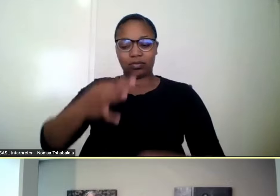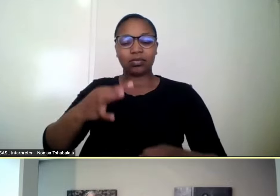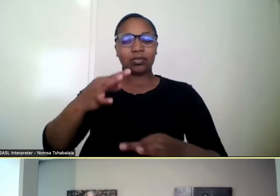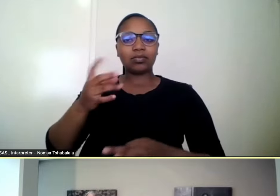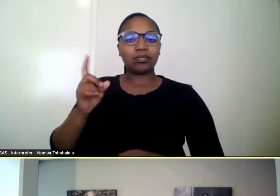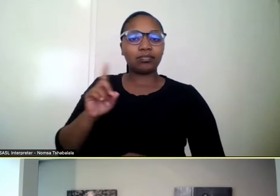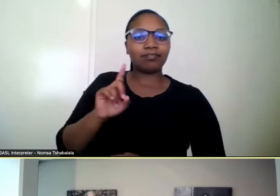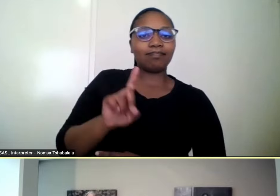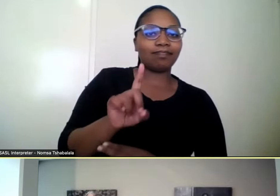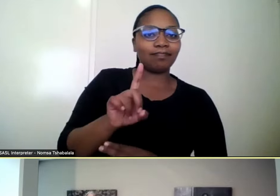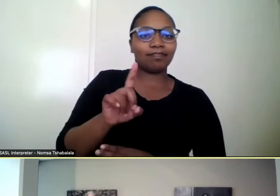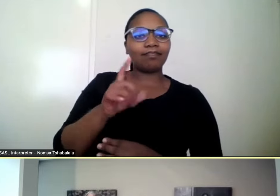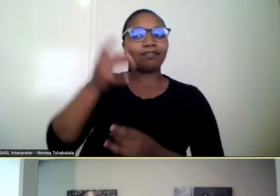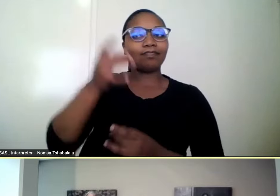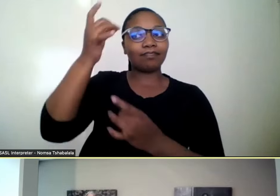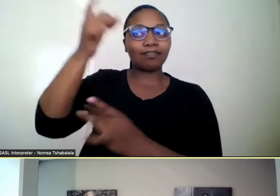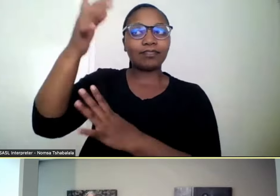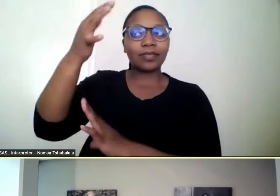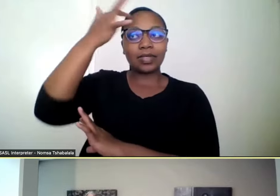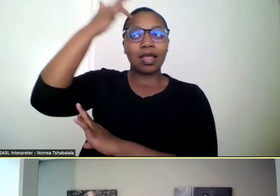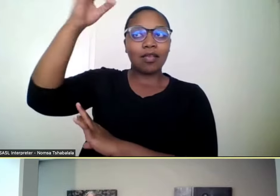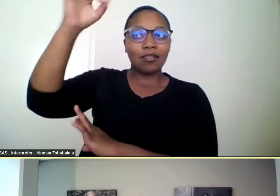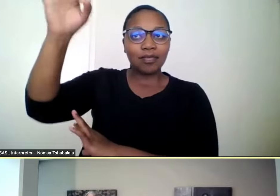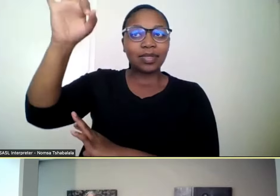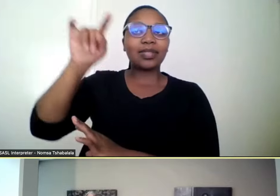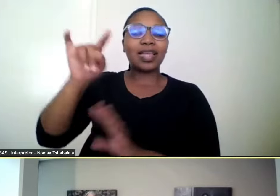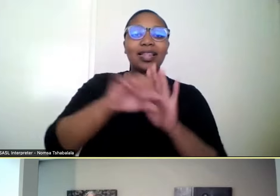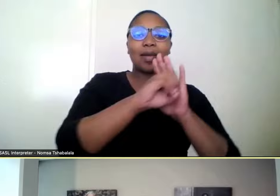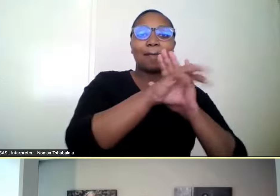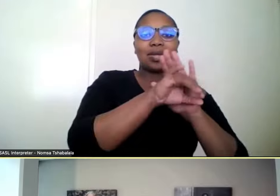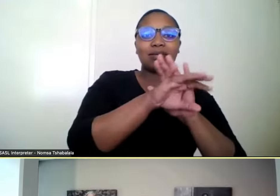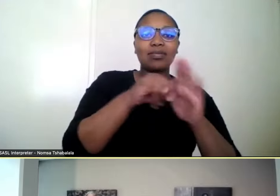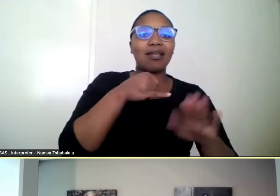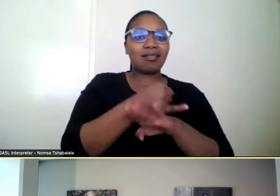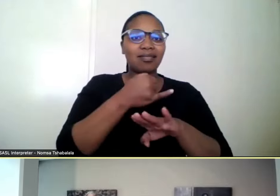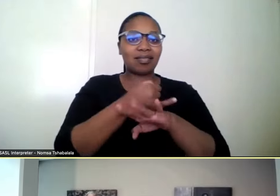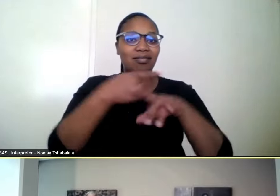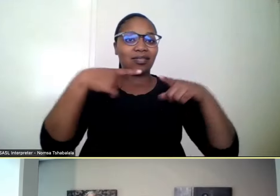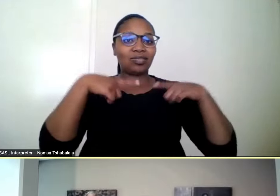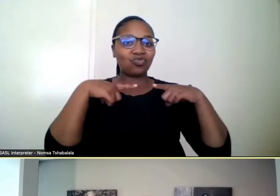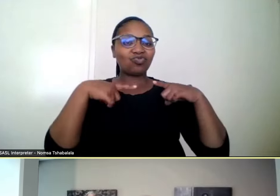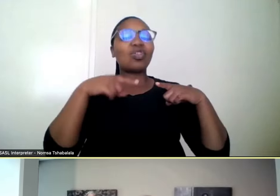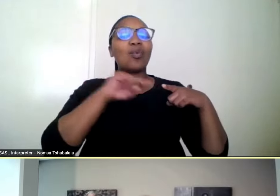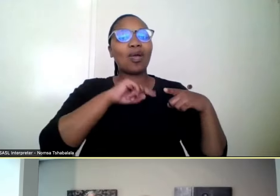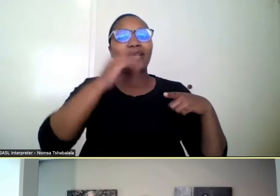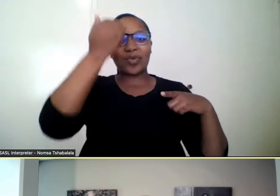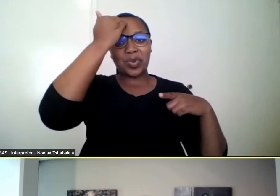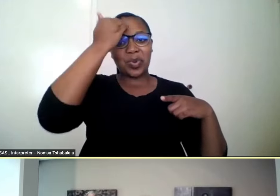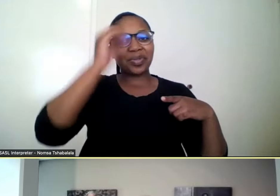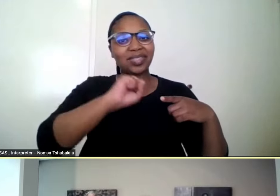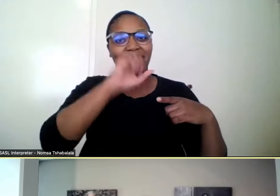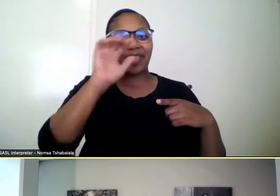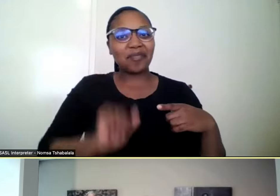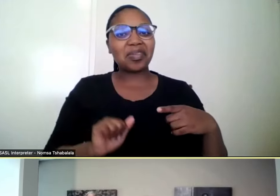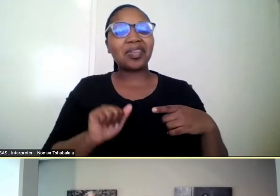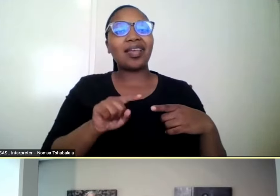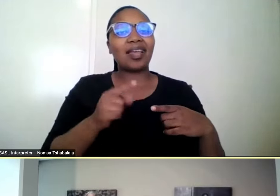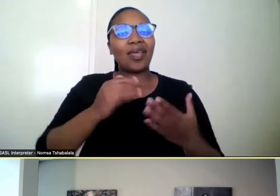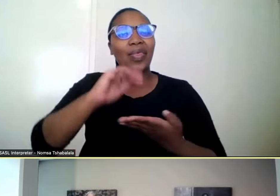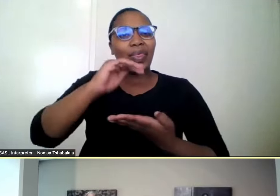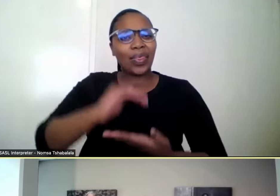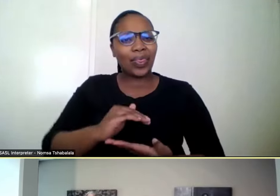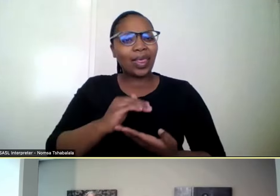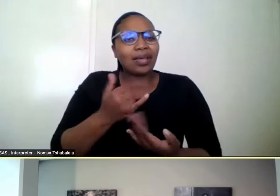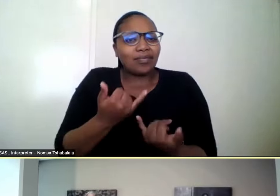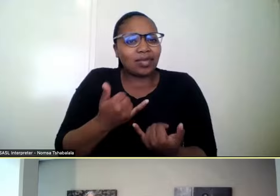our government and to the media so early as South Africa. As you know, we're still talking about 1,000 infections a day,